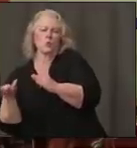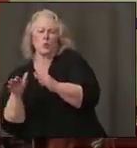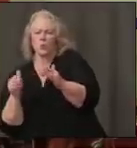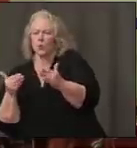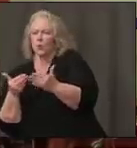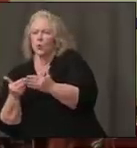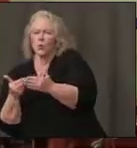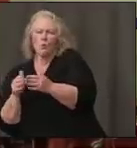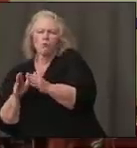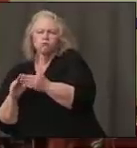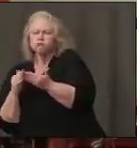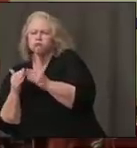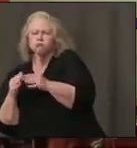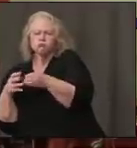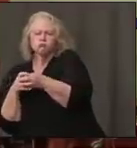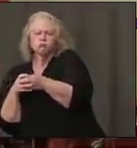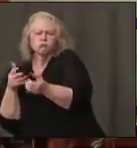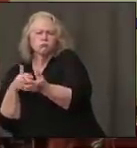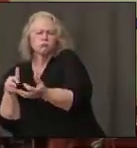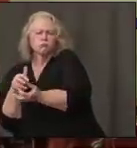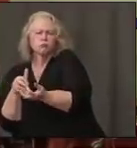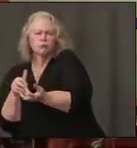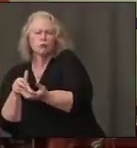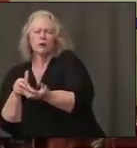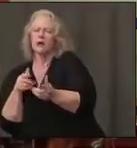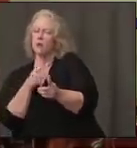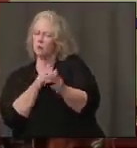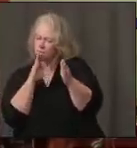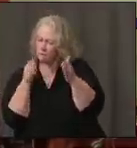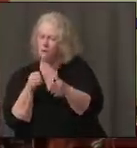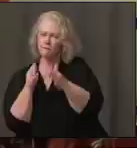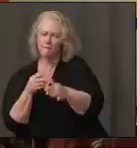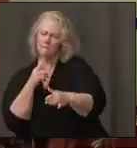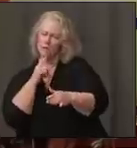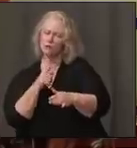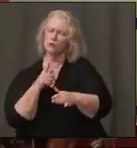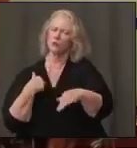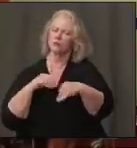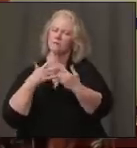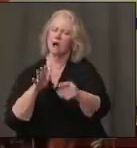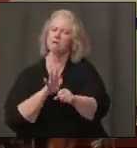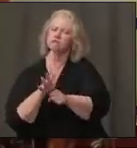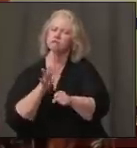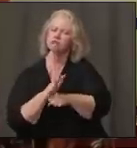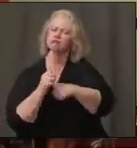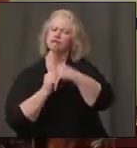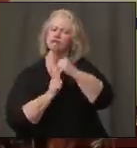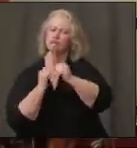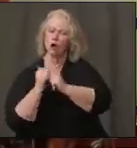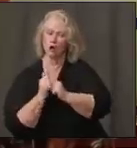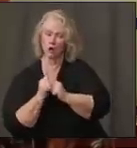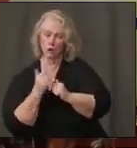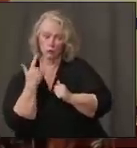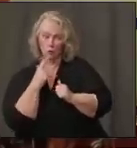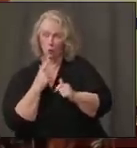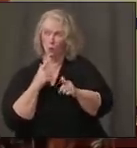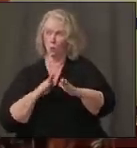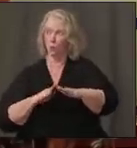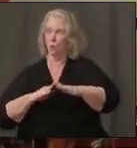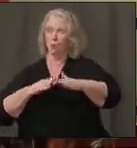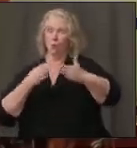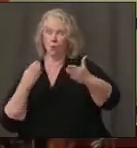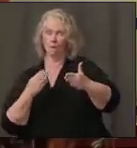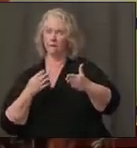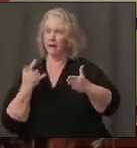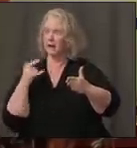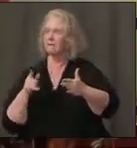and resources on the high-risk neighborhoods and making sure you have the right infrastructure so that when you reopen, you can address